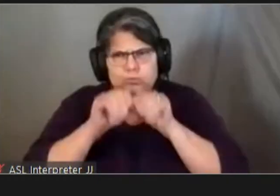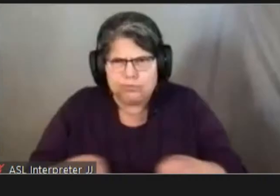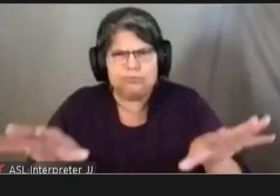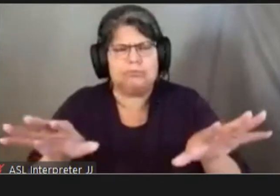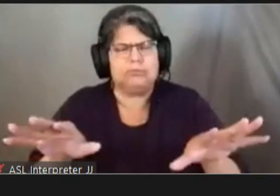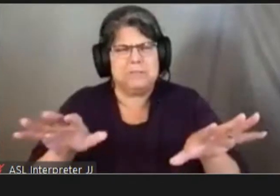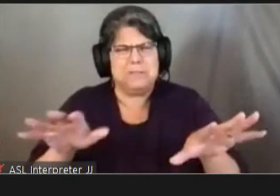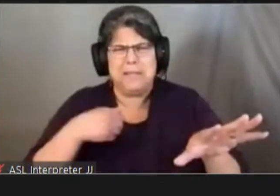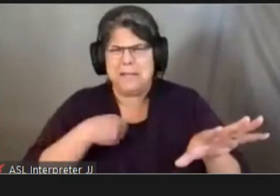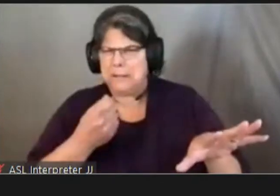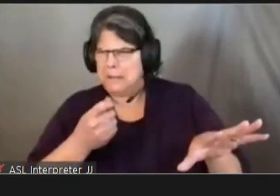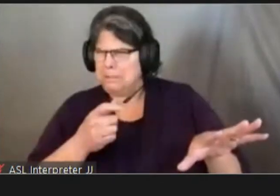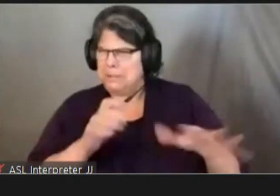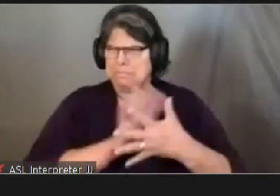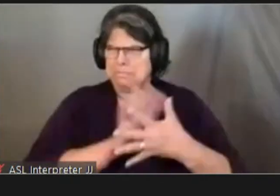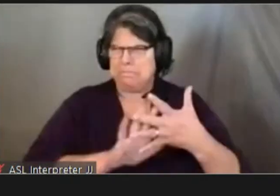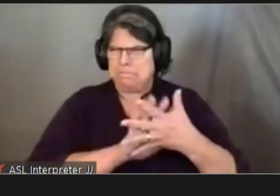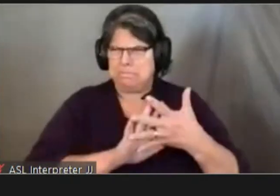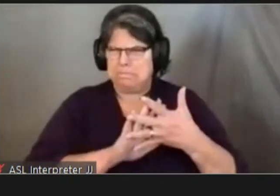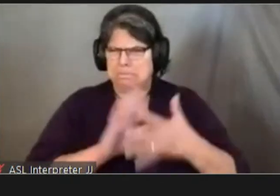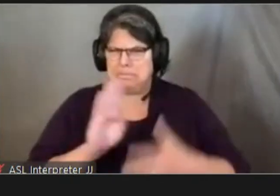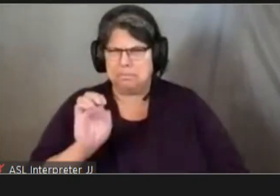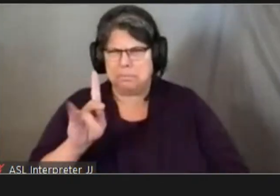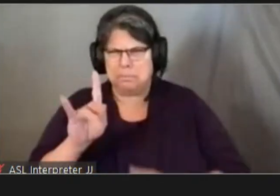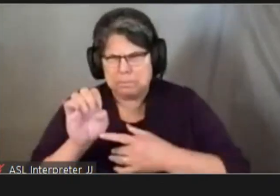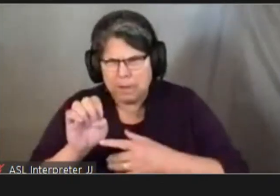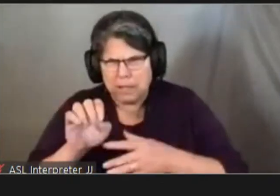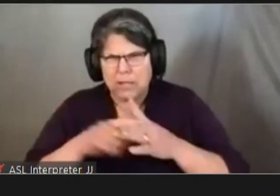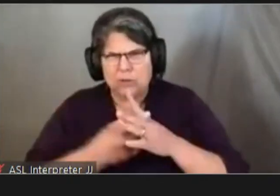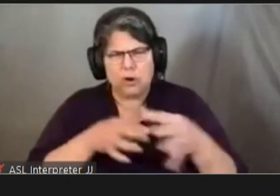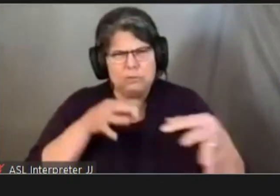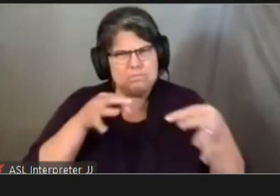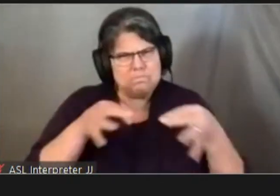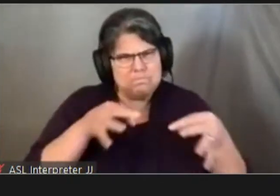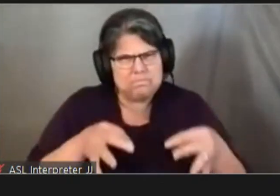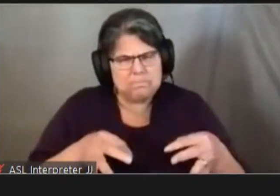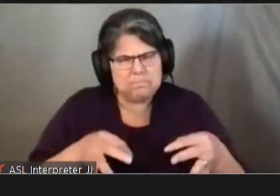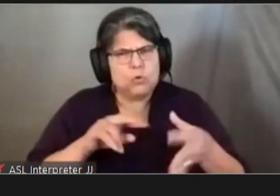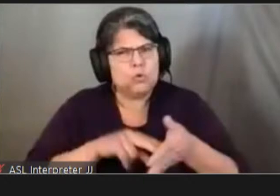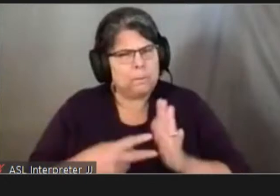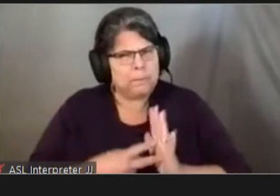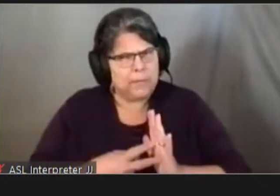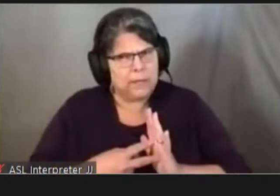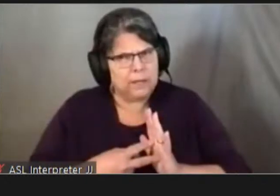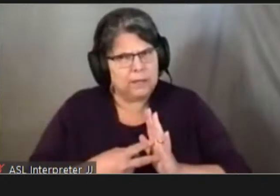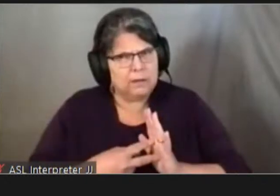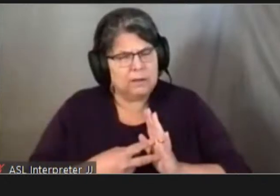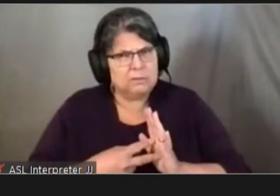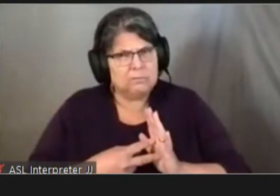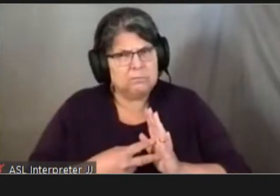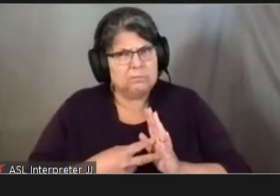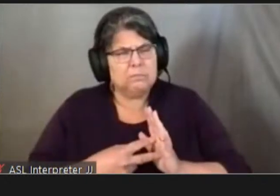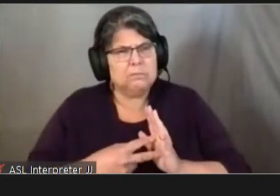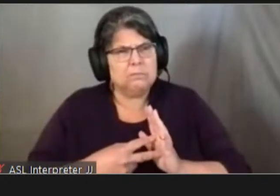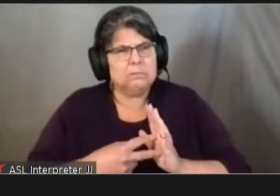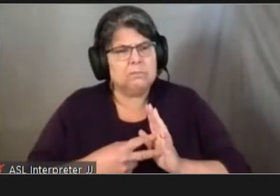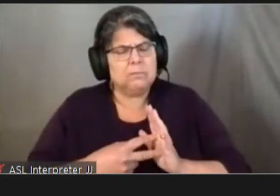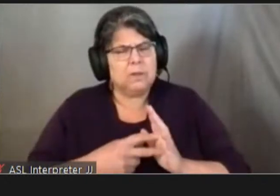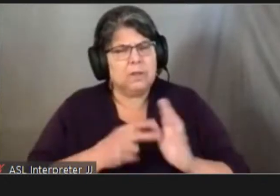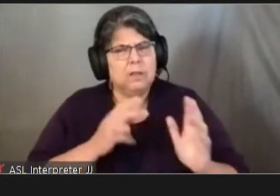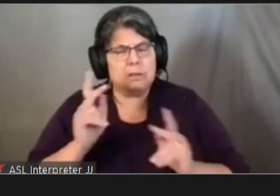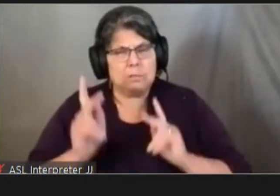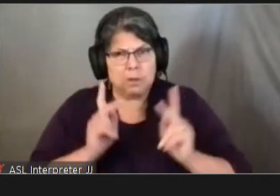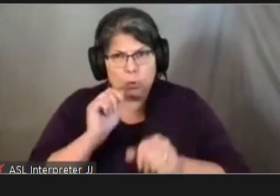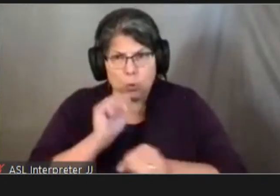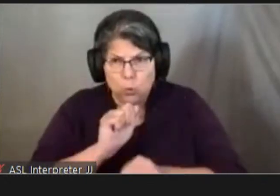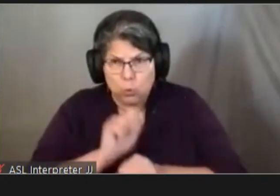unclear with what Becky was explaining. Is it being spread by people who work